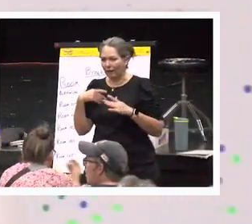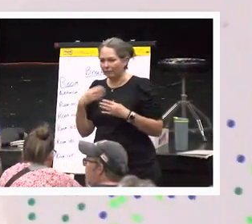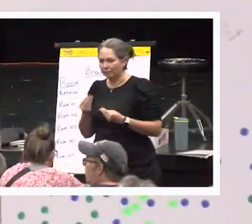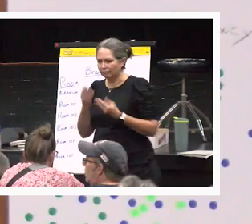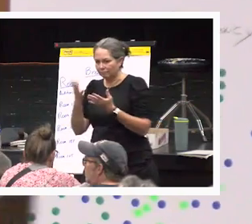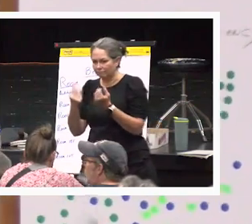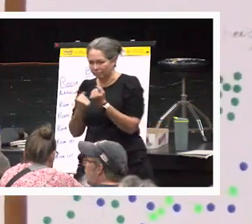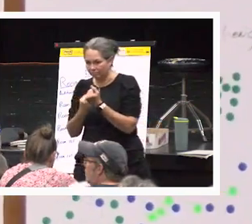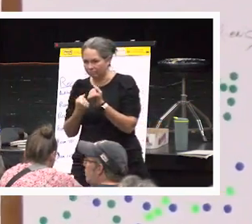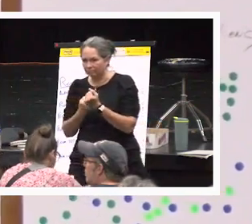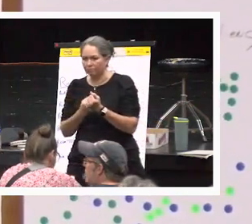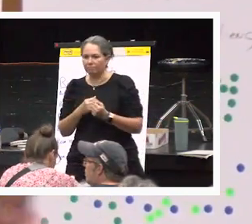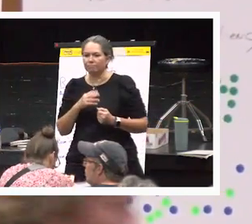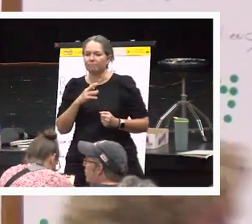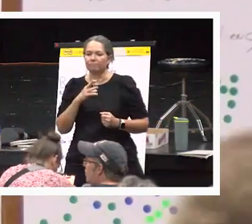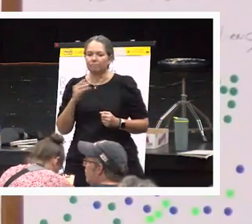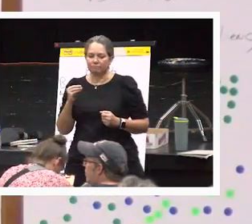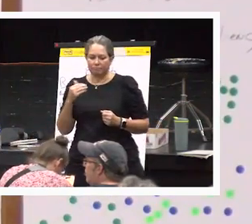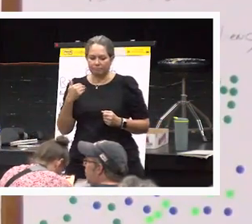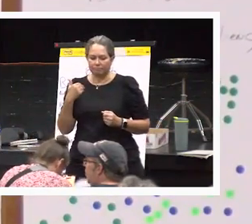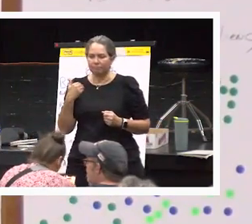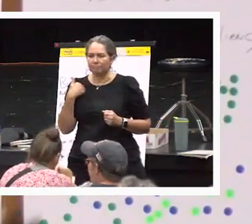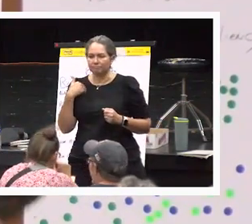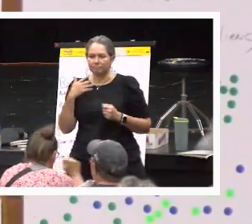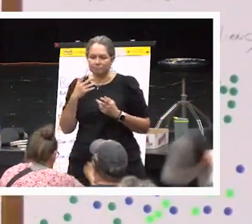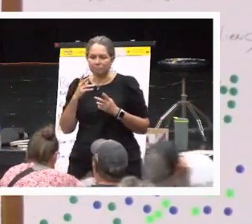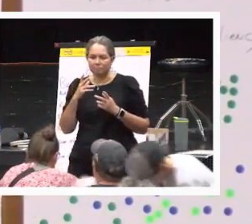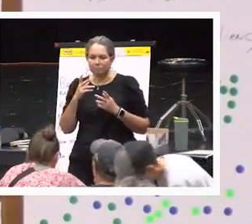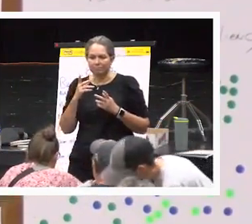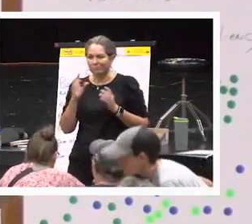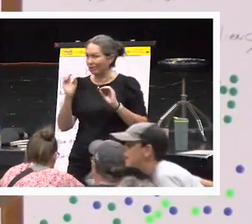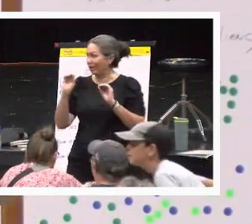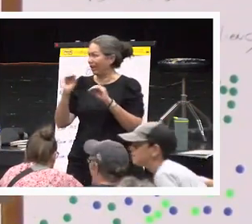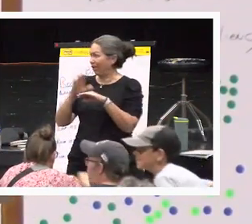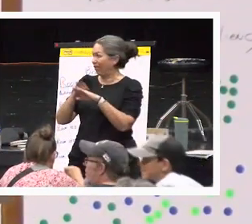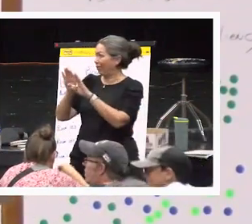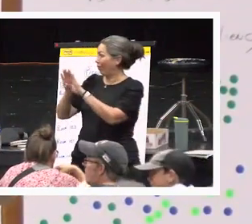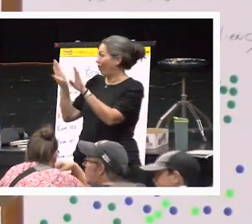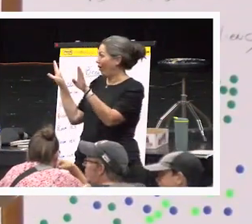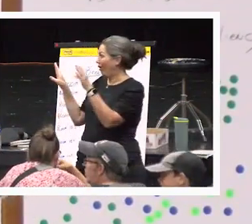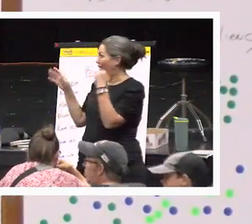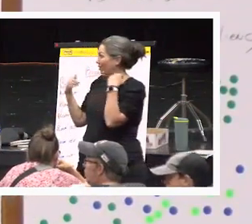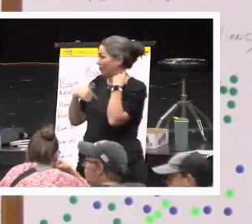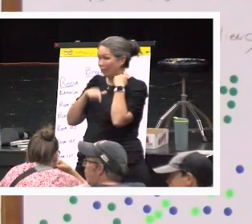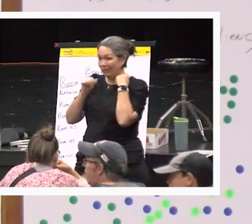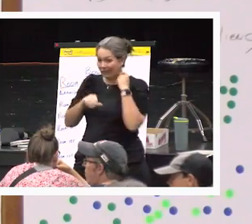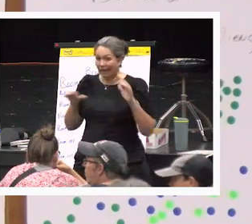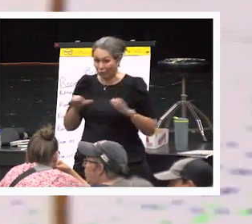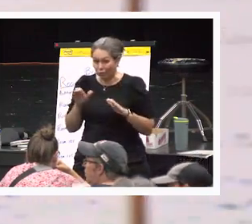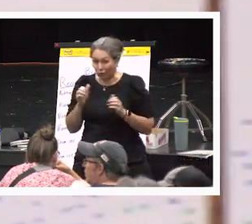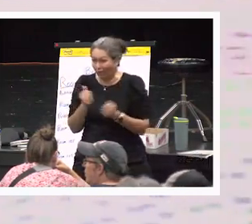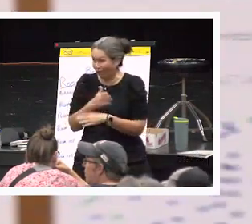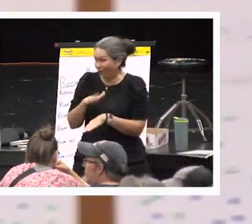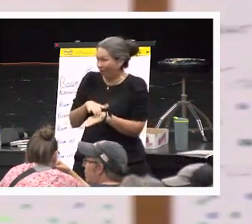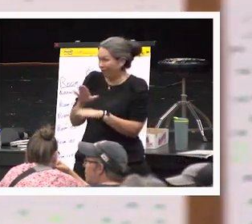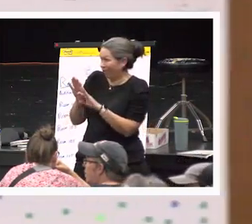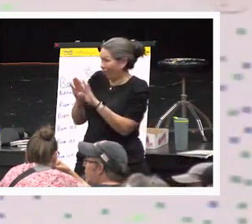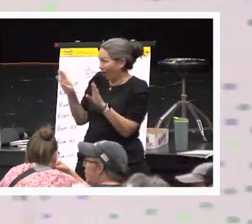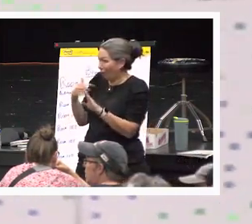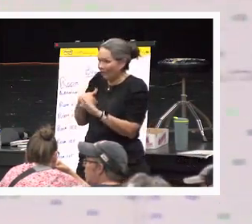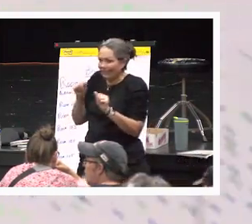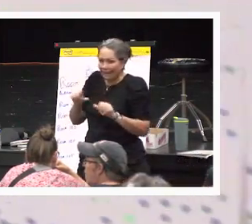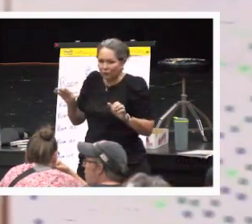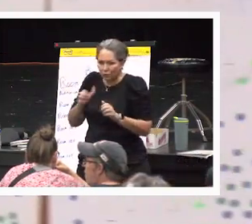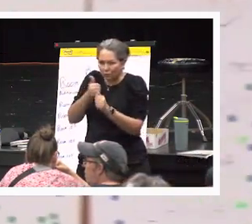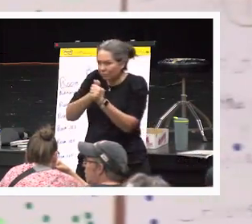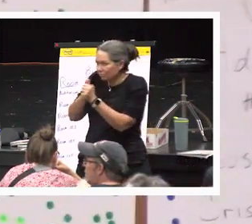We're all kind of dedicated to move these ideas forward. There's nothing on this wall that we can't do. And we've got some that